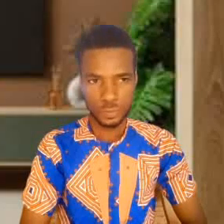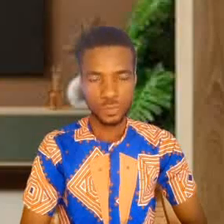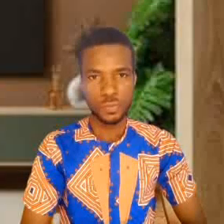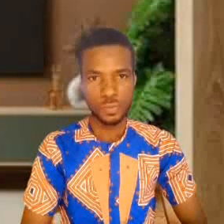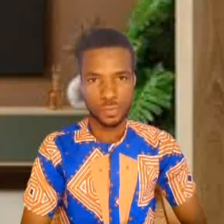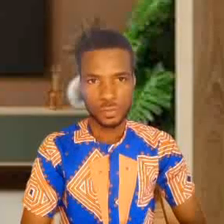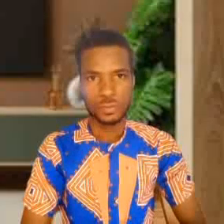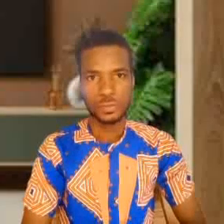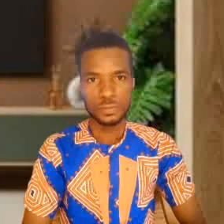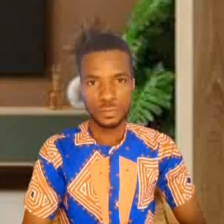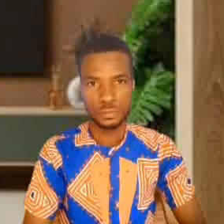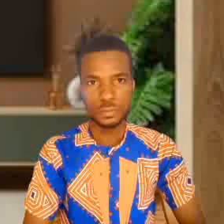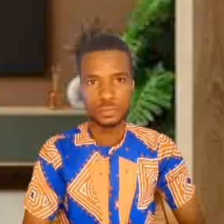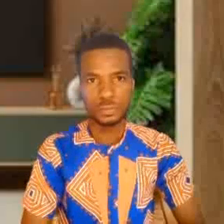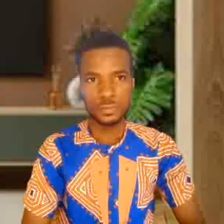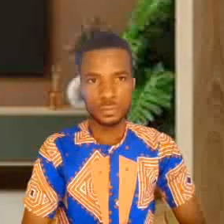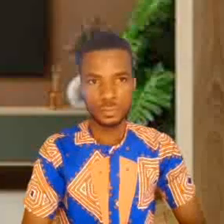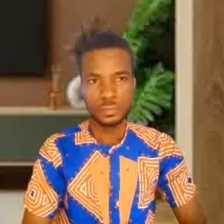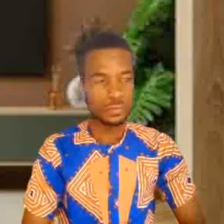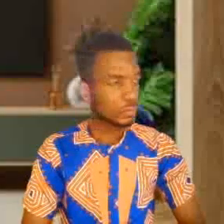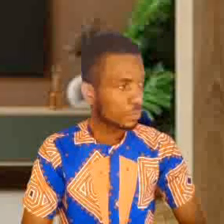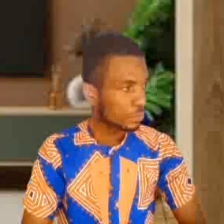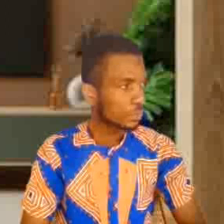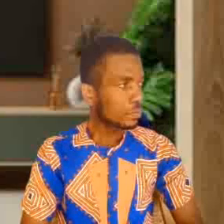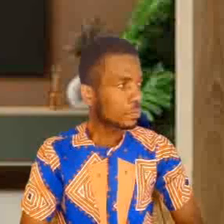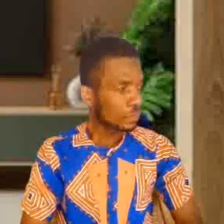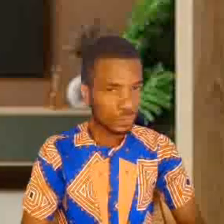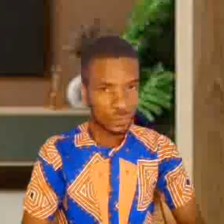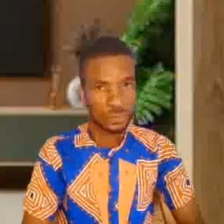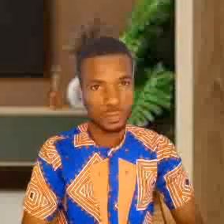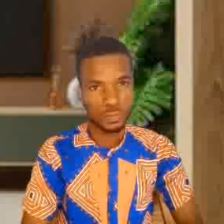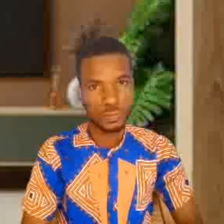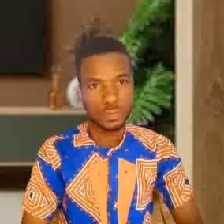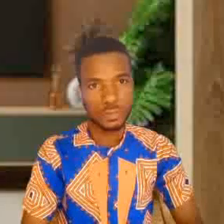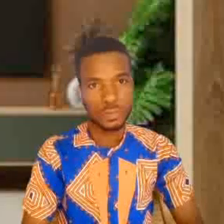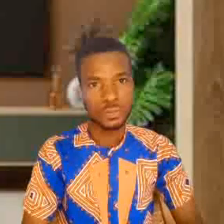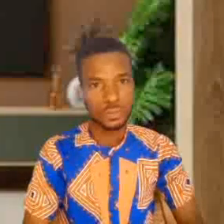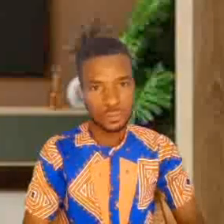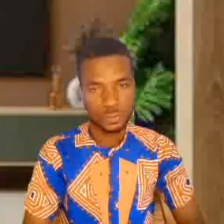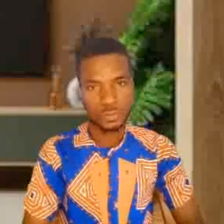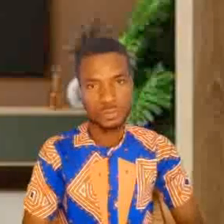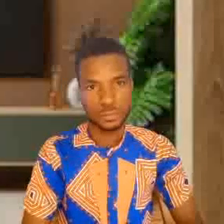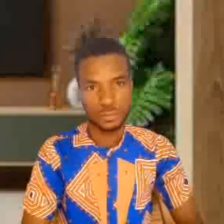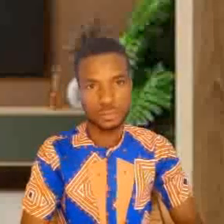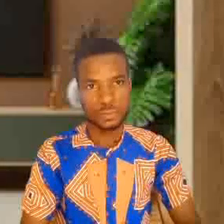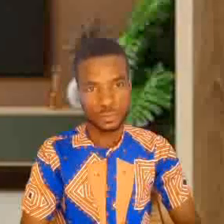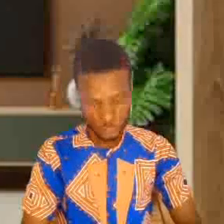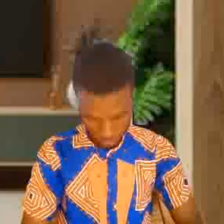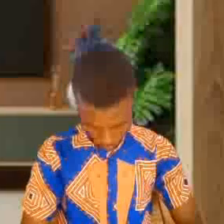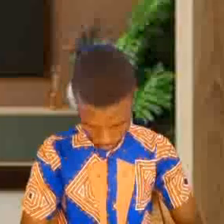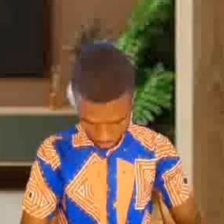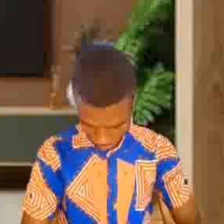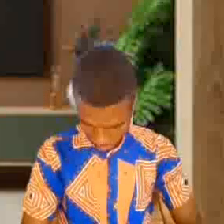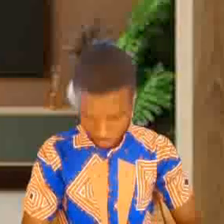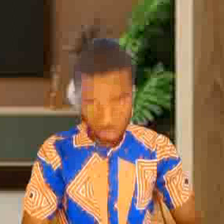As you begin to go deeper with God, the demands will make you more scarce. If you can appear on Instagram every day, you don't have